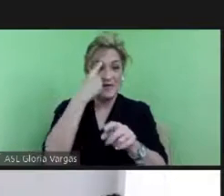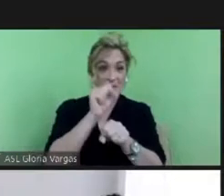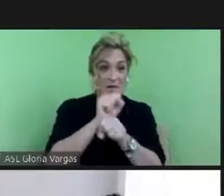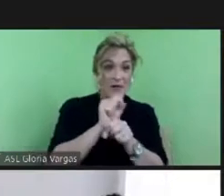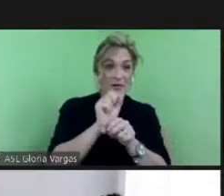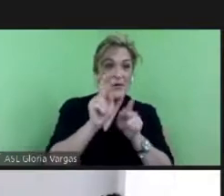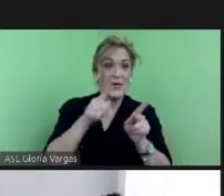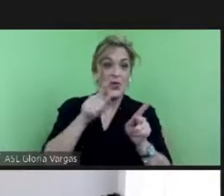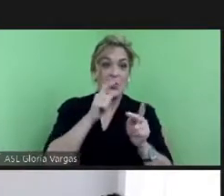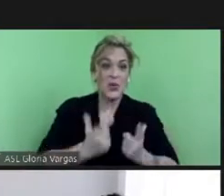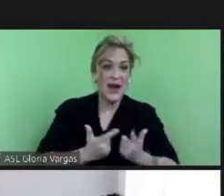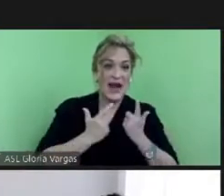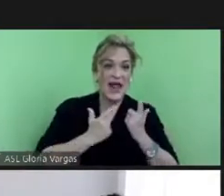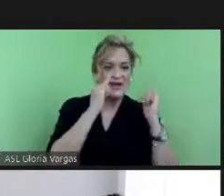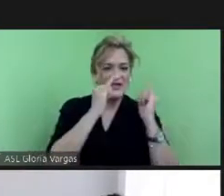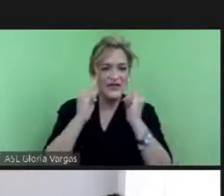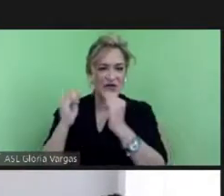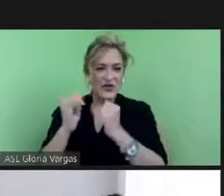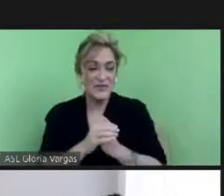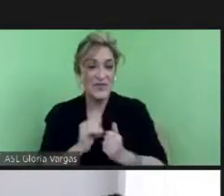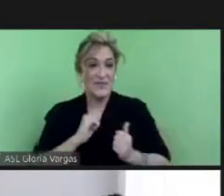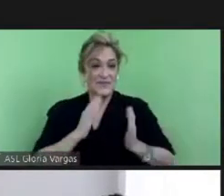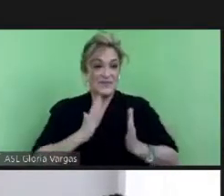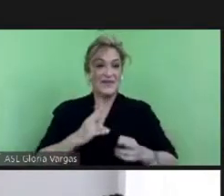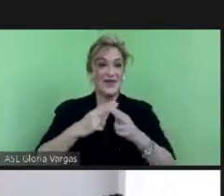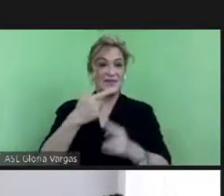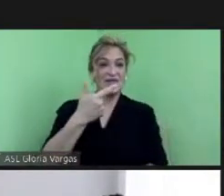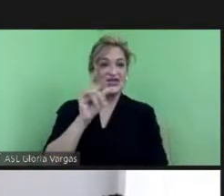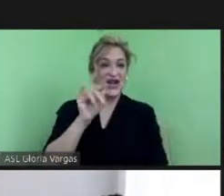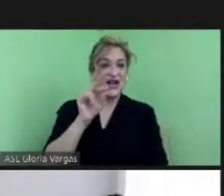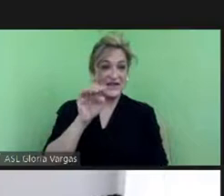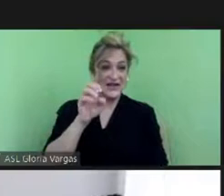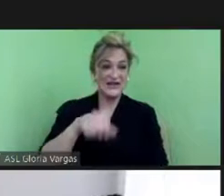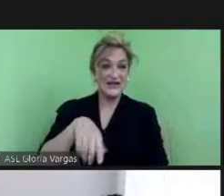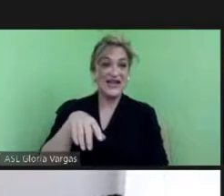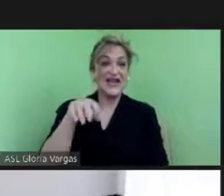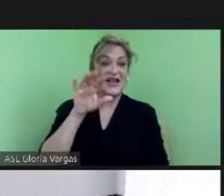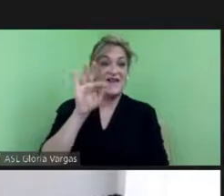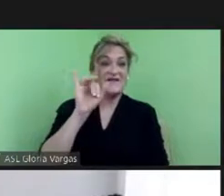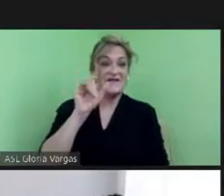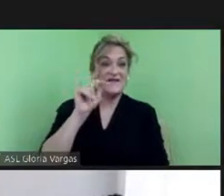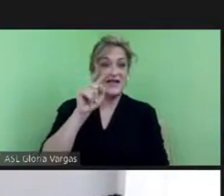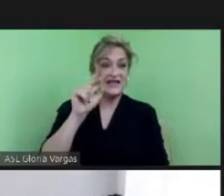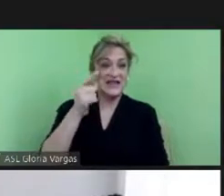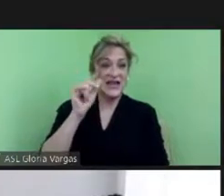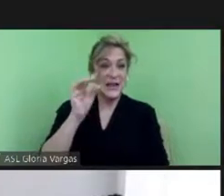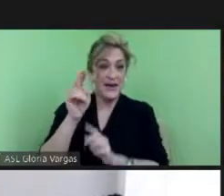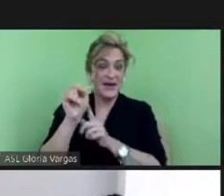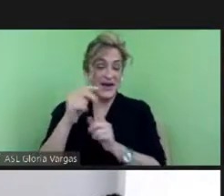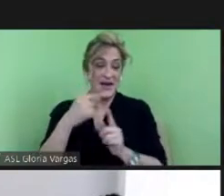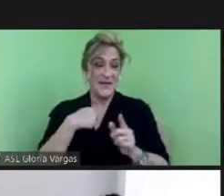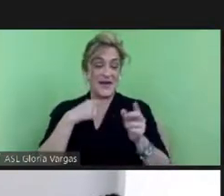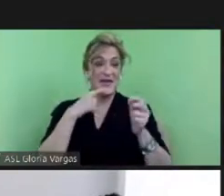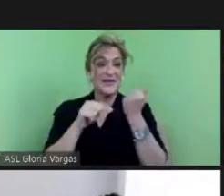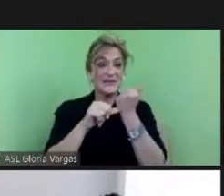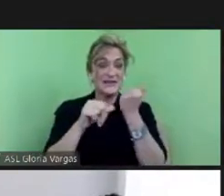lives. I am Genevieve Fitzgibbon. I am the Deputy Director for Keystone Human